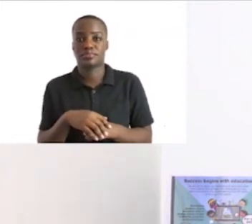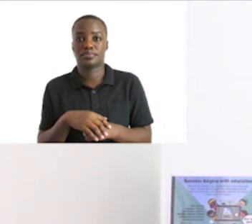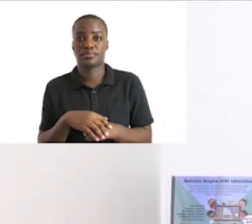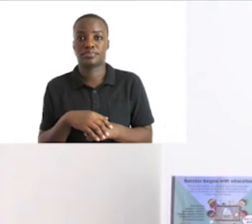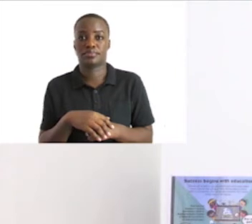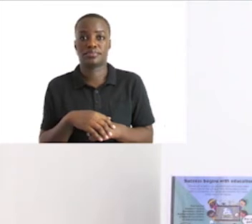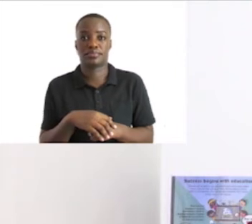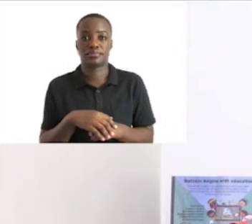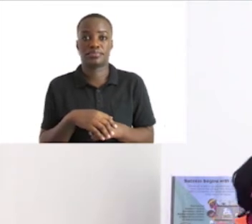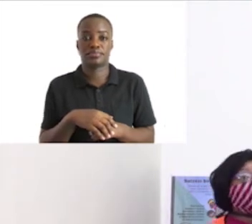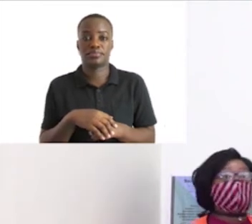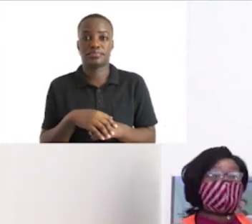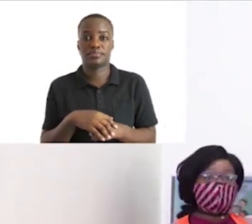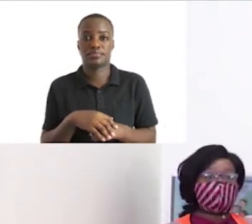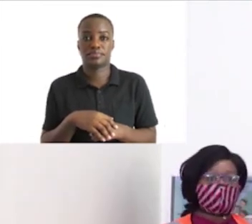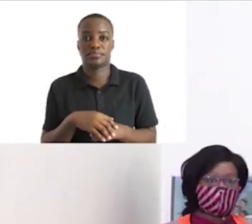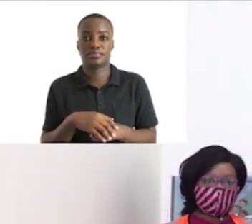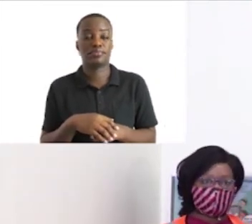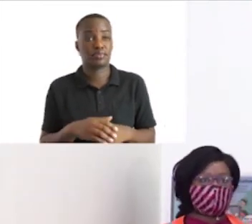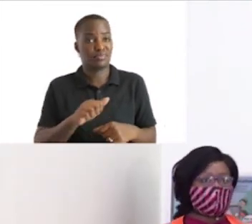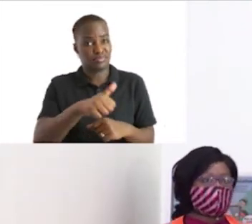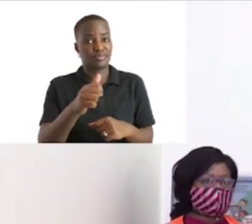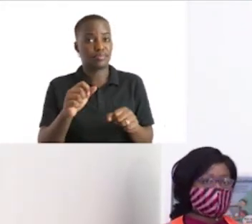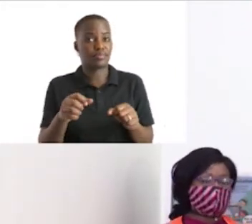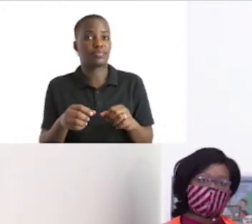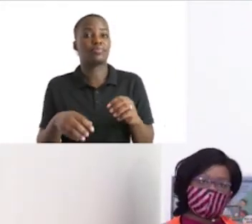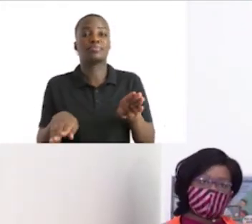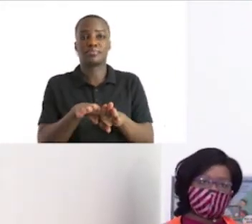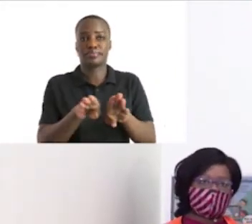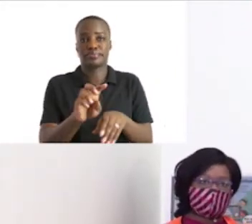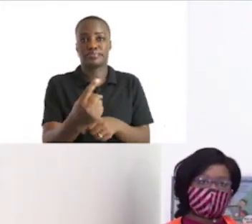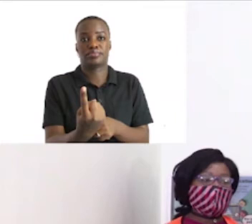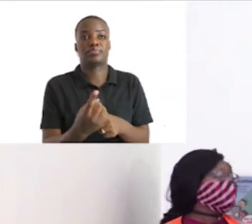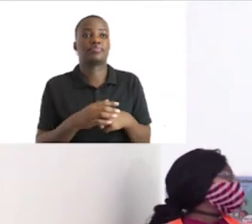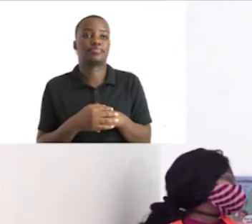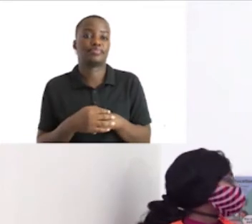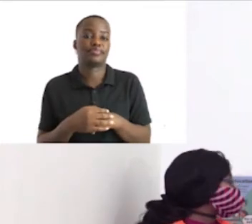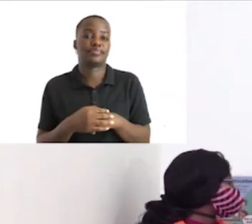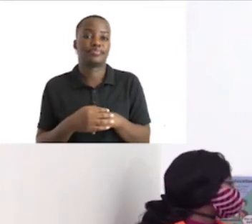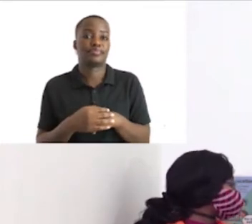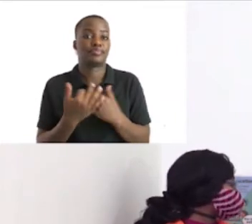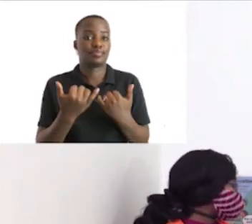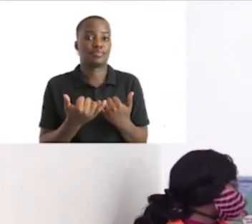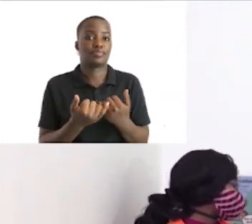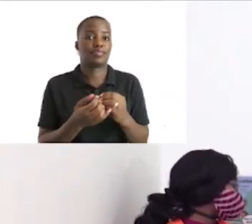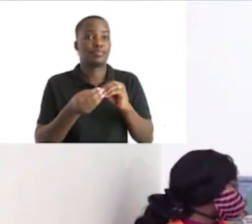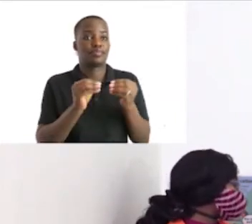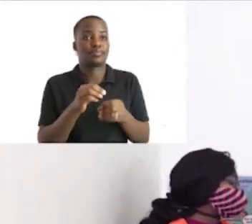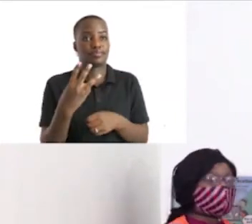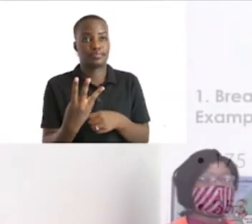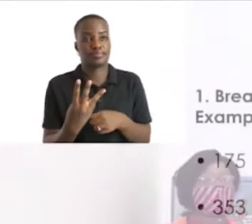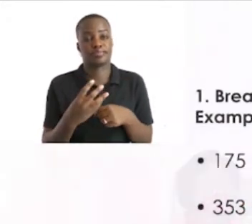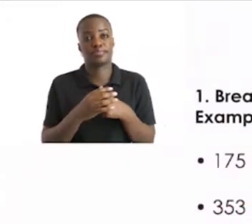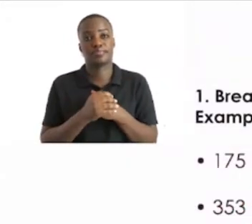There you have it. So the rest you are going to do by yourselves for number 2. Let us now take a look at